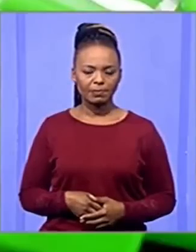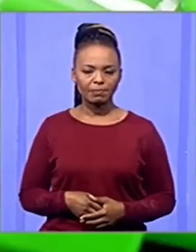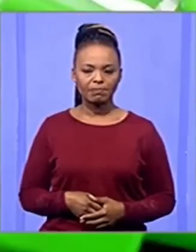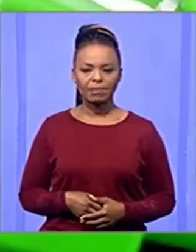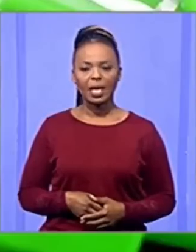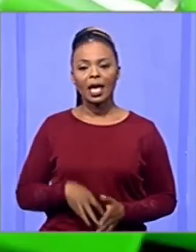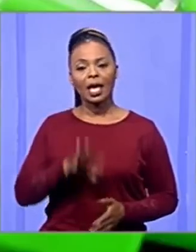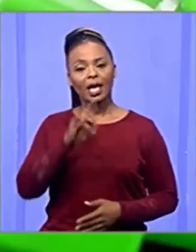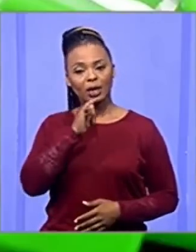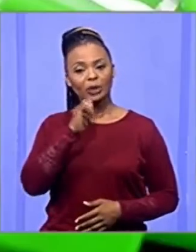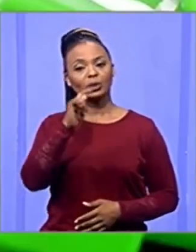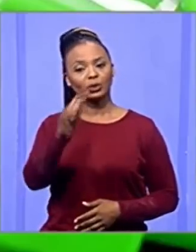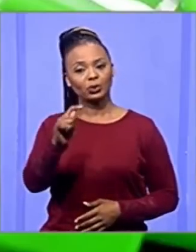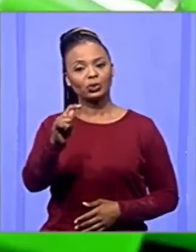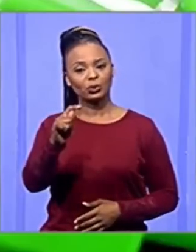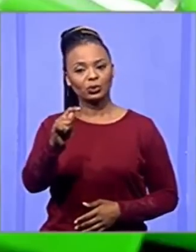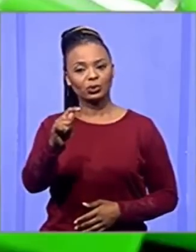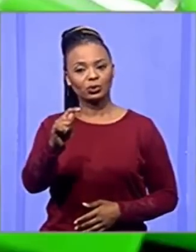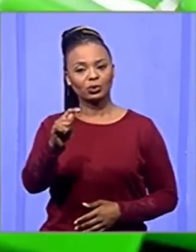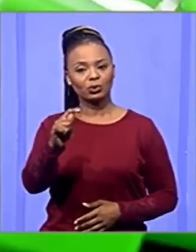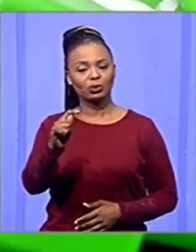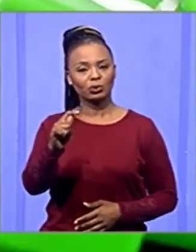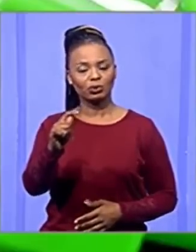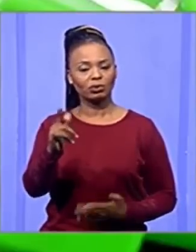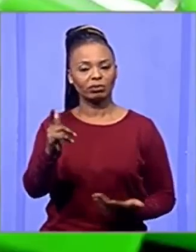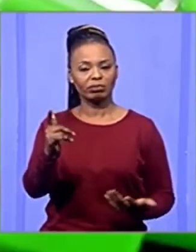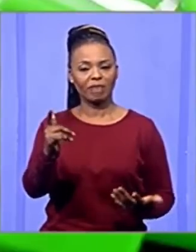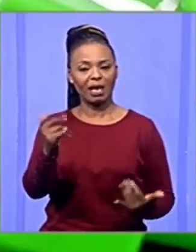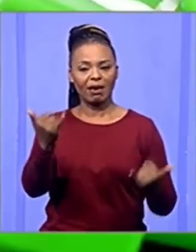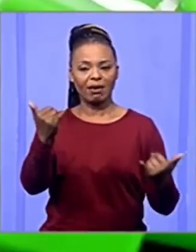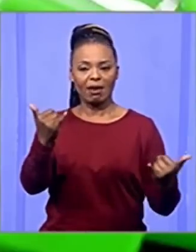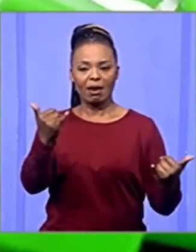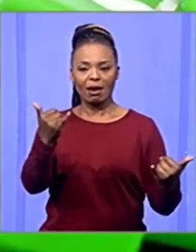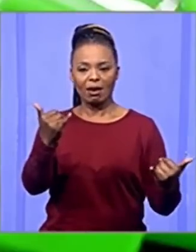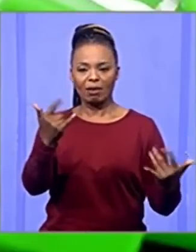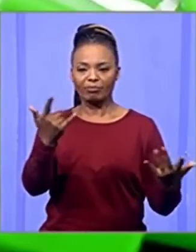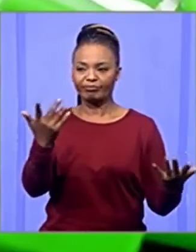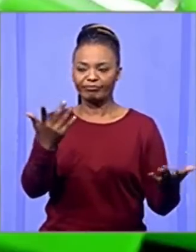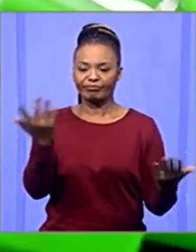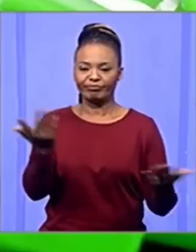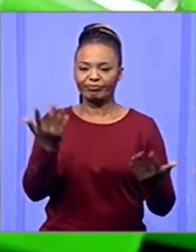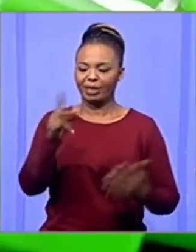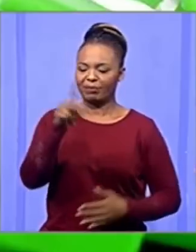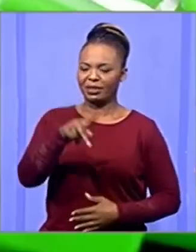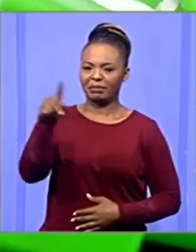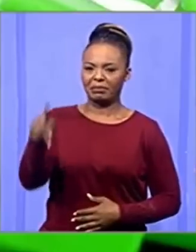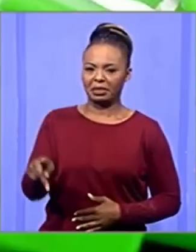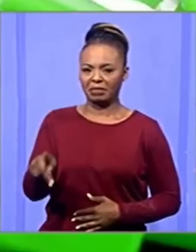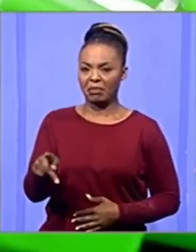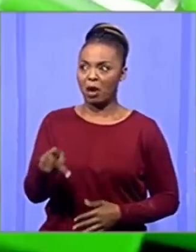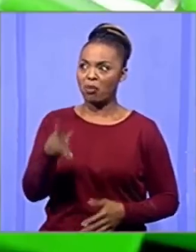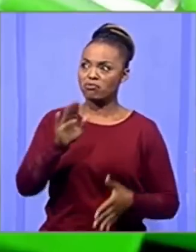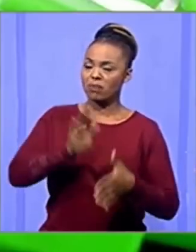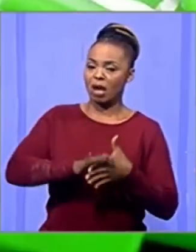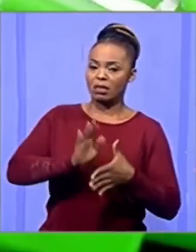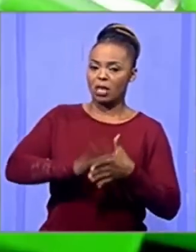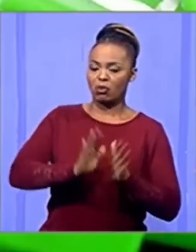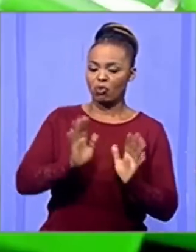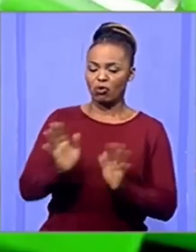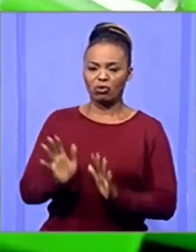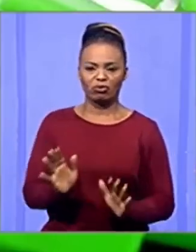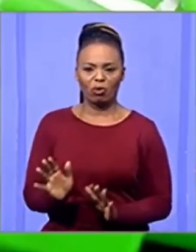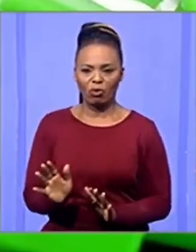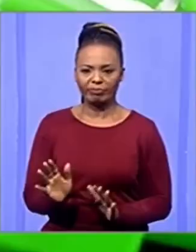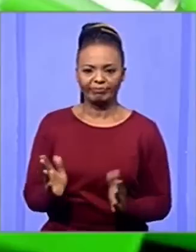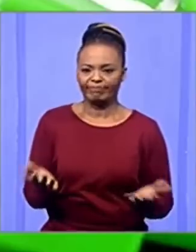Annete ha o letho le re ka romellang hae ka lona ka mme Bosisiwe Mkhwebane ho ba boholo ba nako